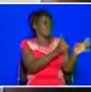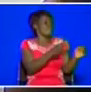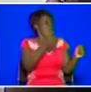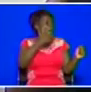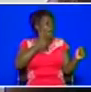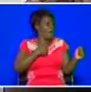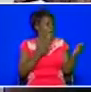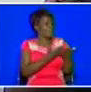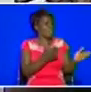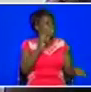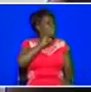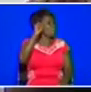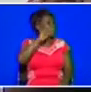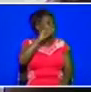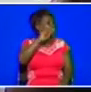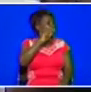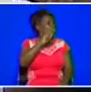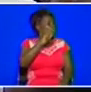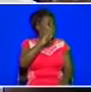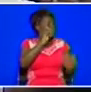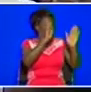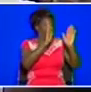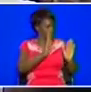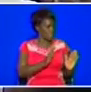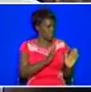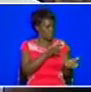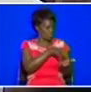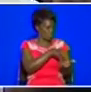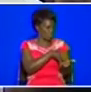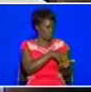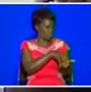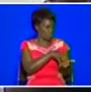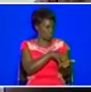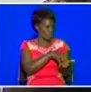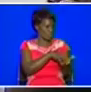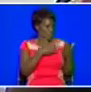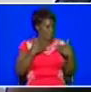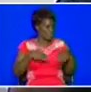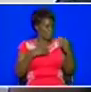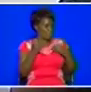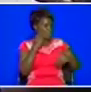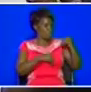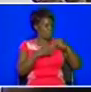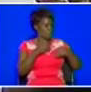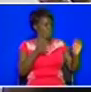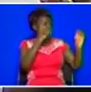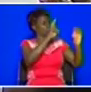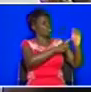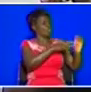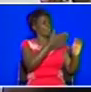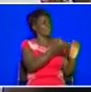have any political formation in Kenya of significance, yeah, people with a corruption history will join it.